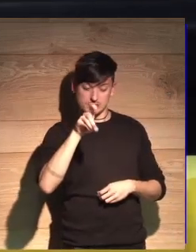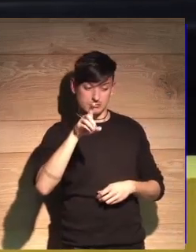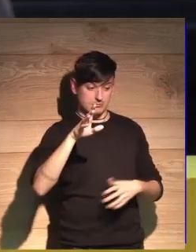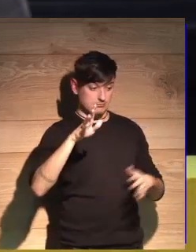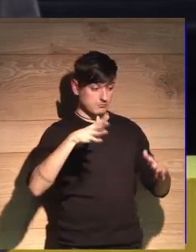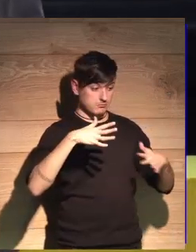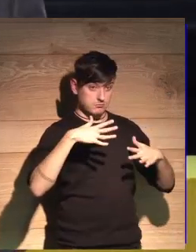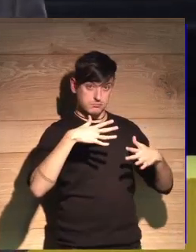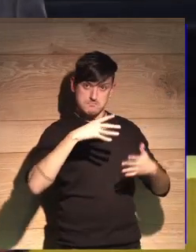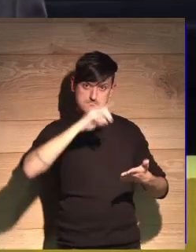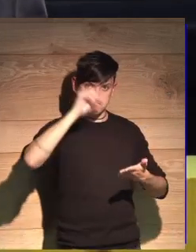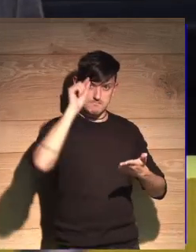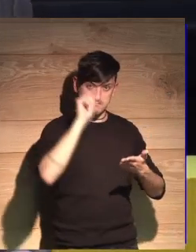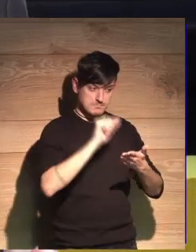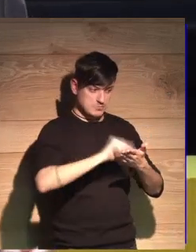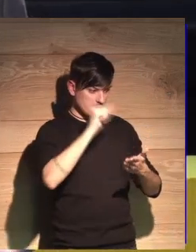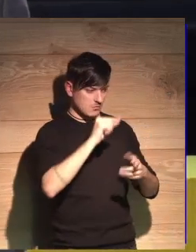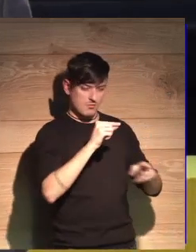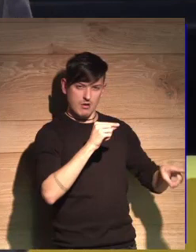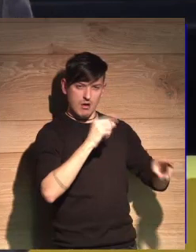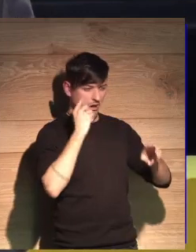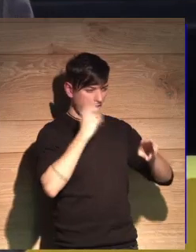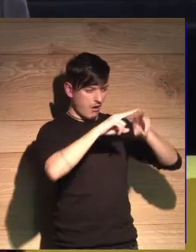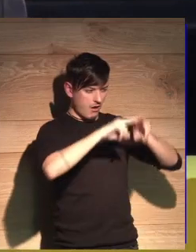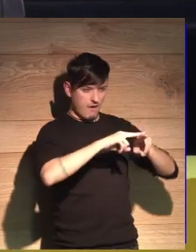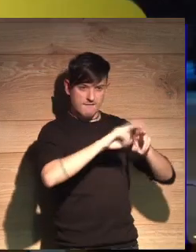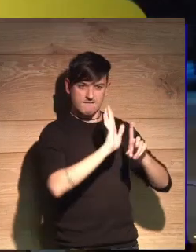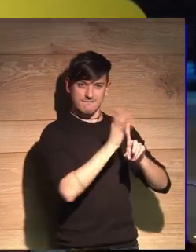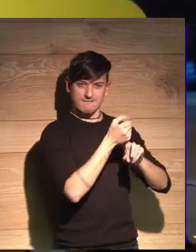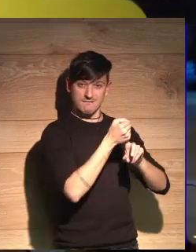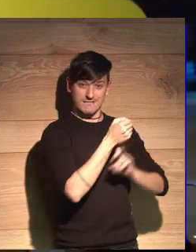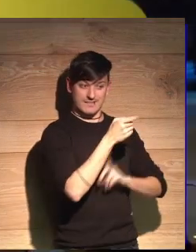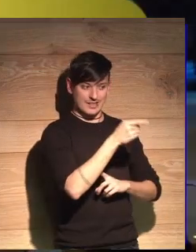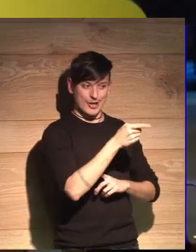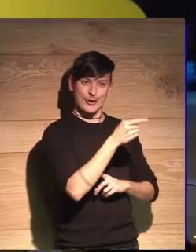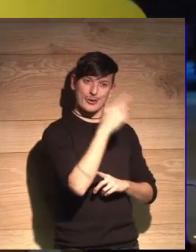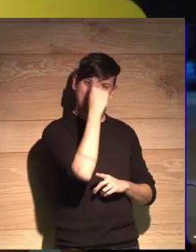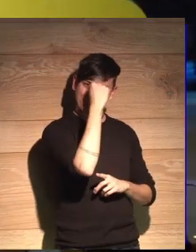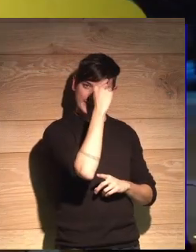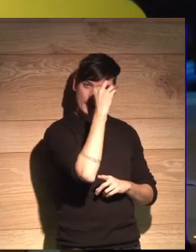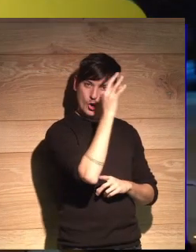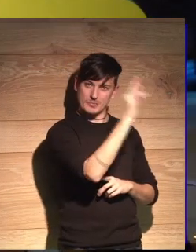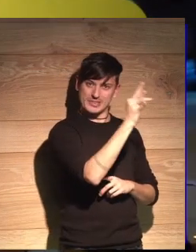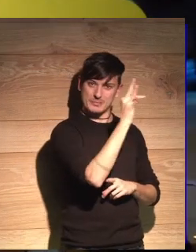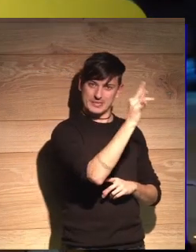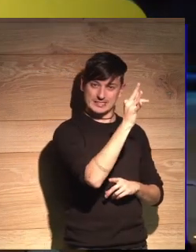detected immediately and identified us as